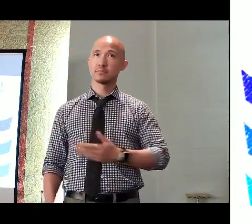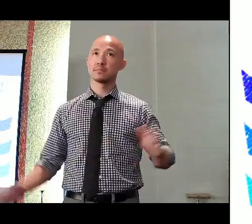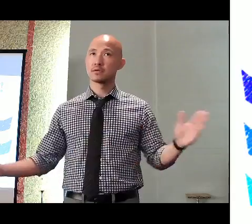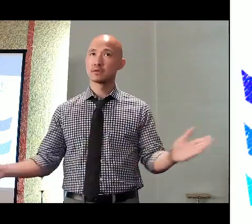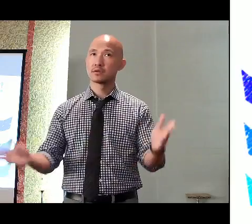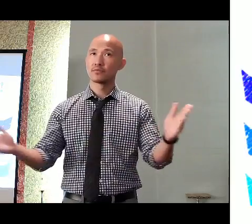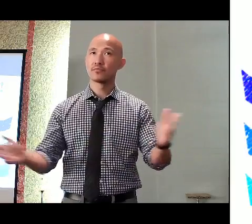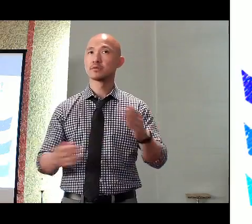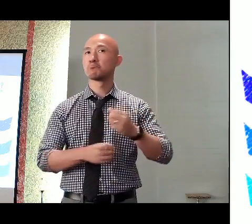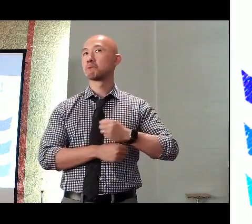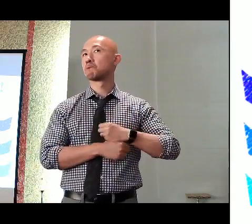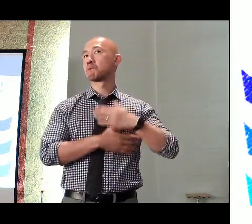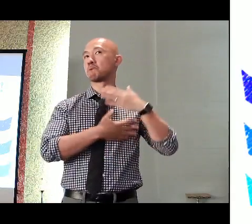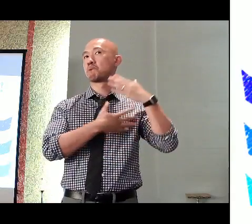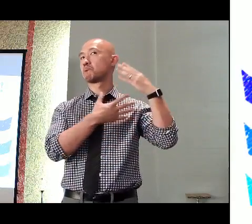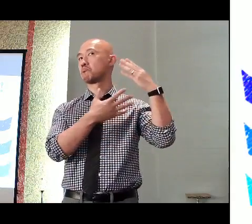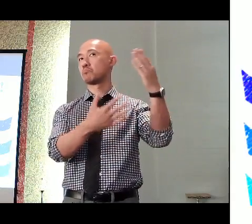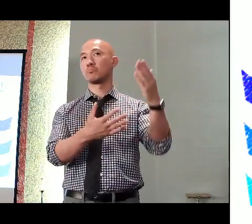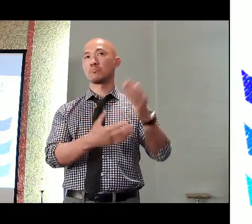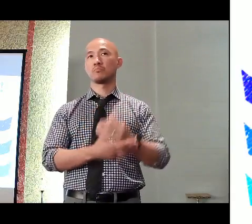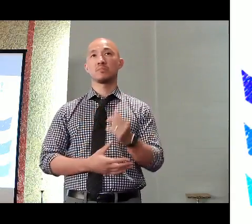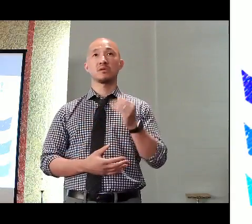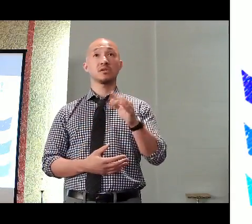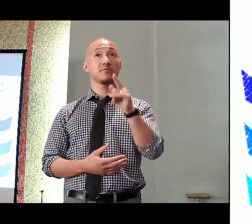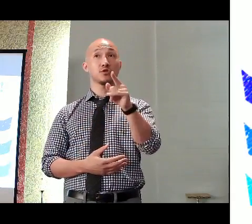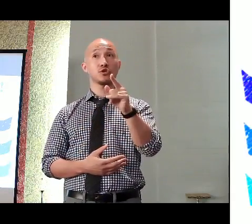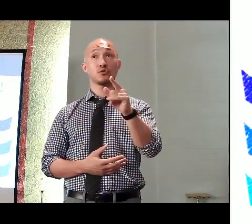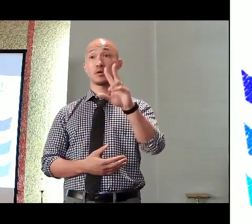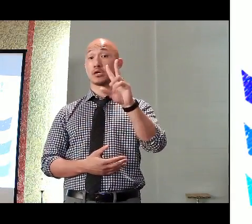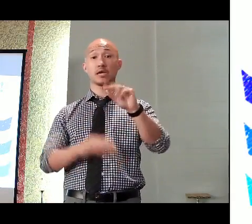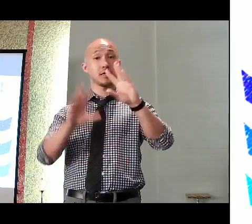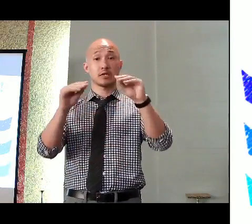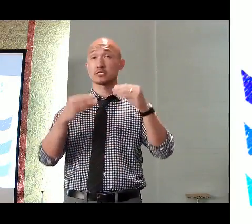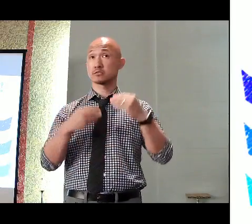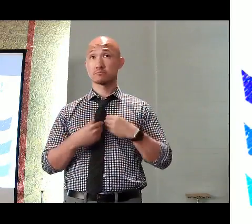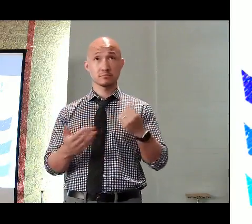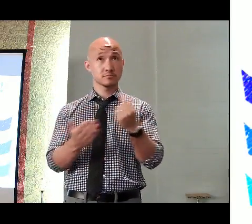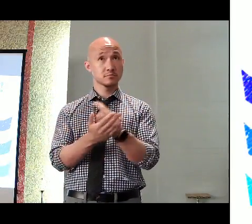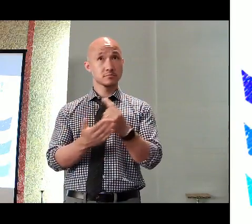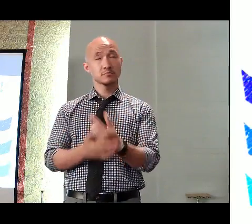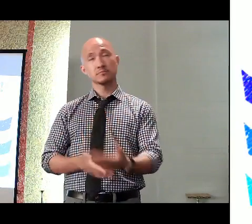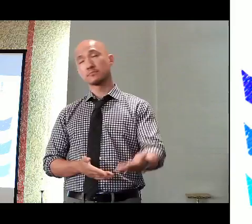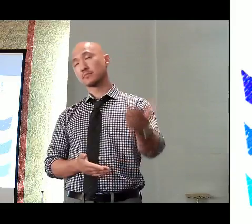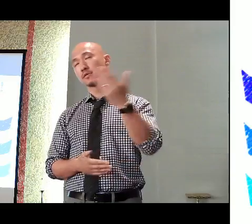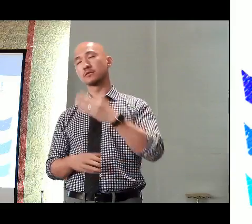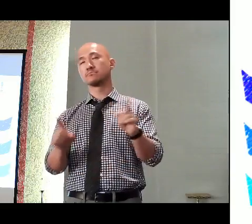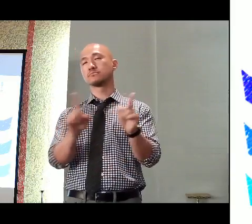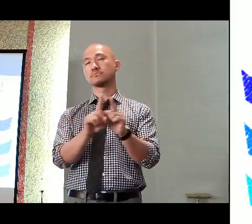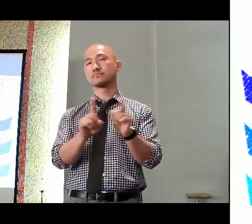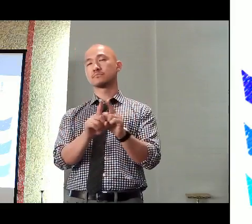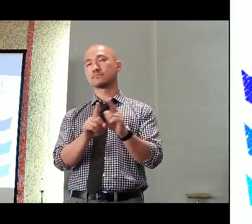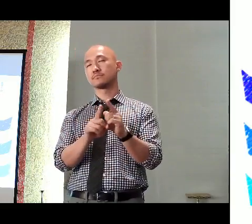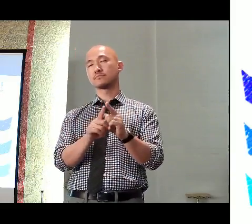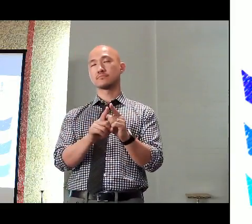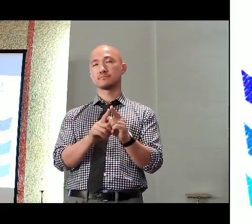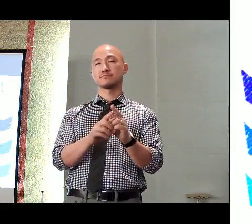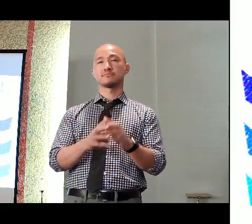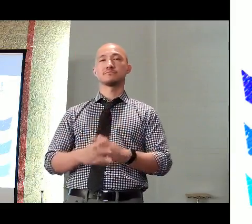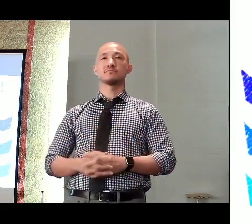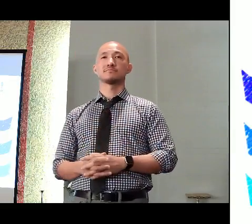and your requests. If any of you have not made Jesus your head, you can come forward as well and ask for baptism. We